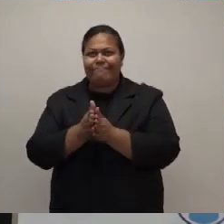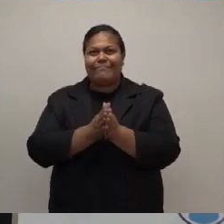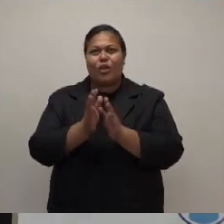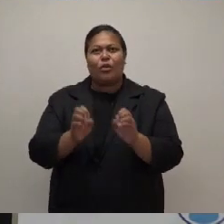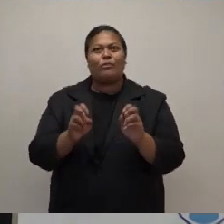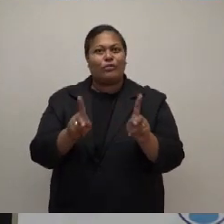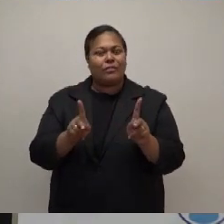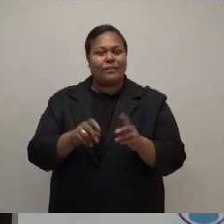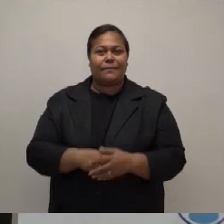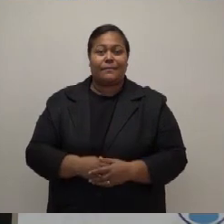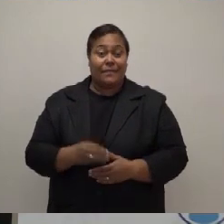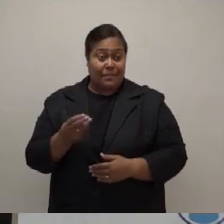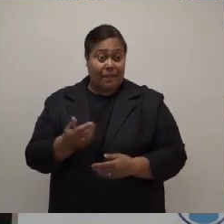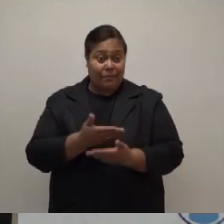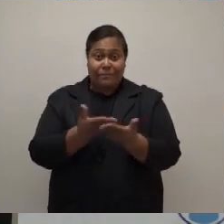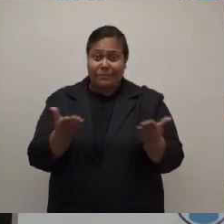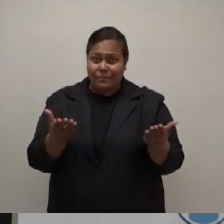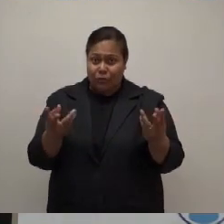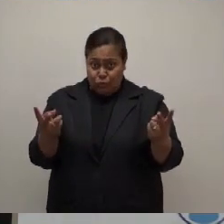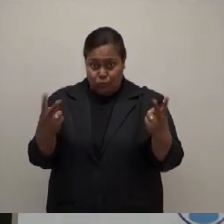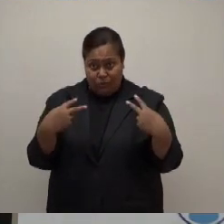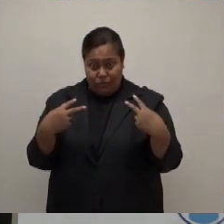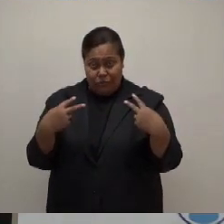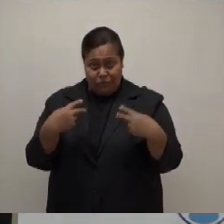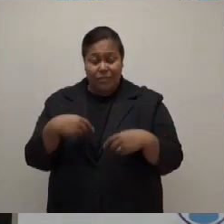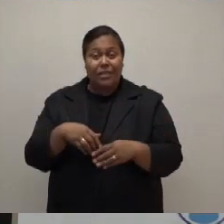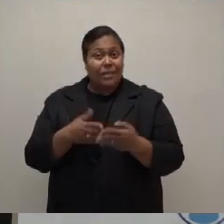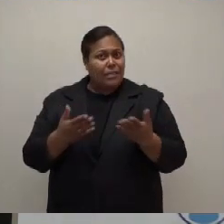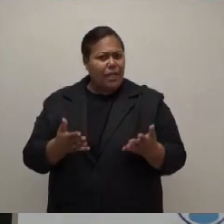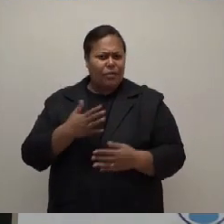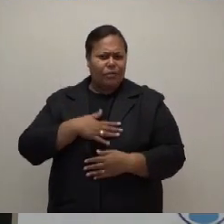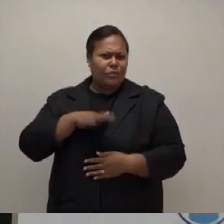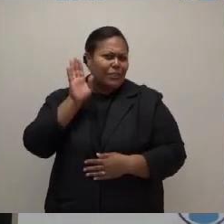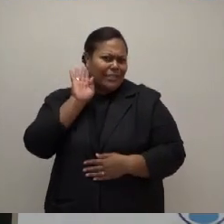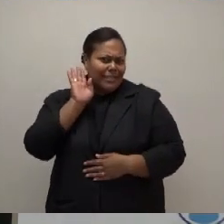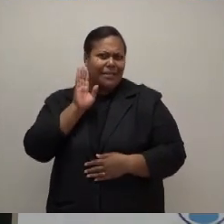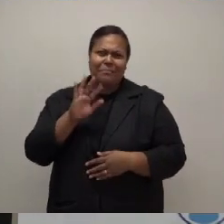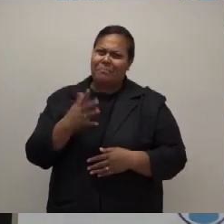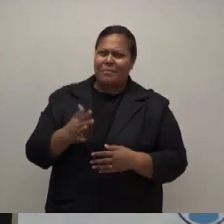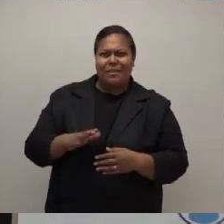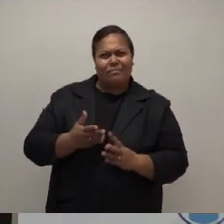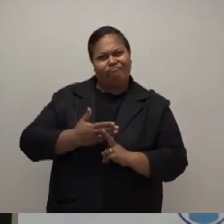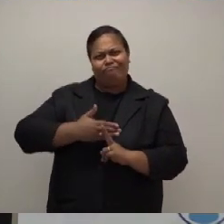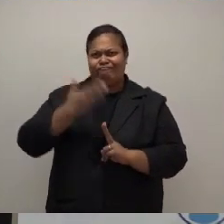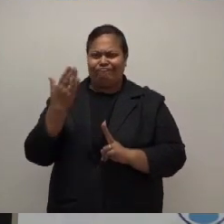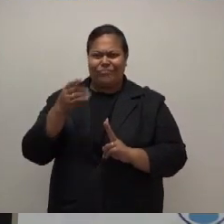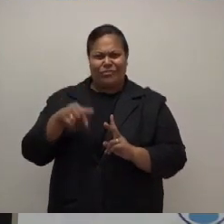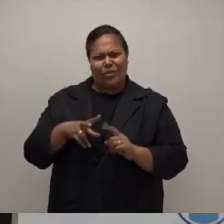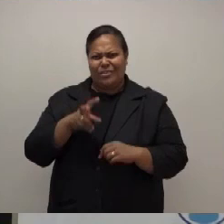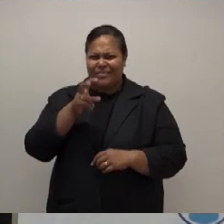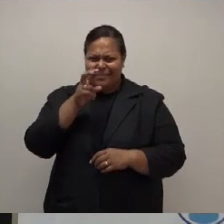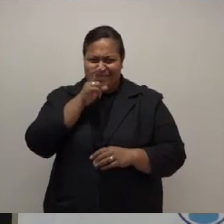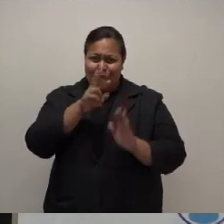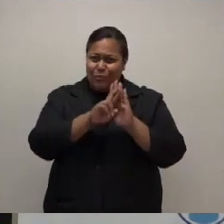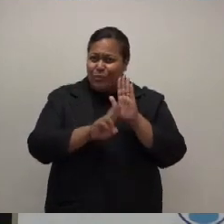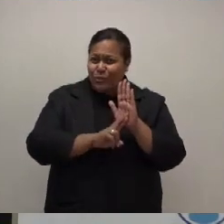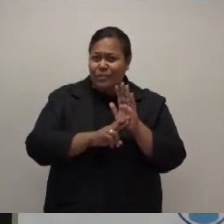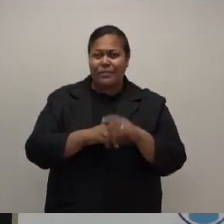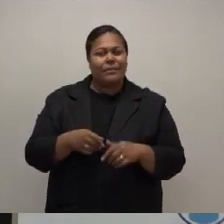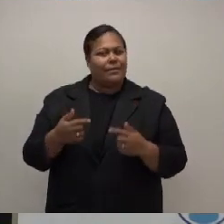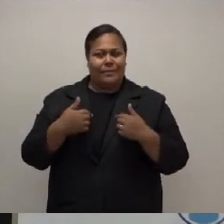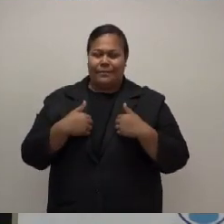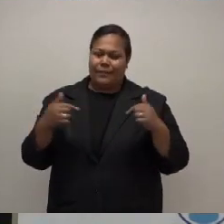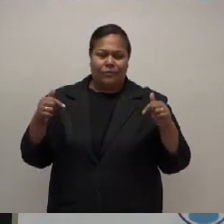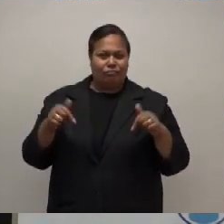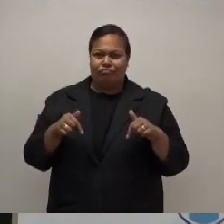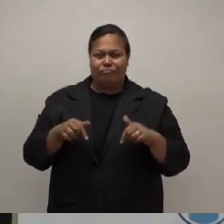So while some of you may be tuning in to hear about an easing of restrictions, I'm not here to talk about